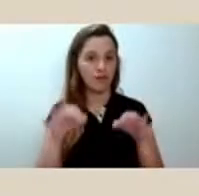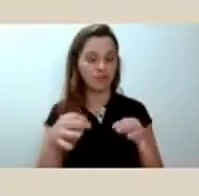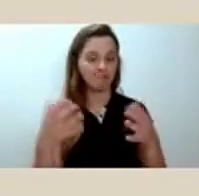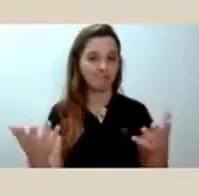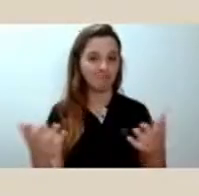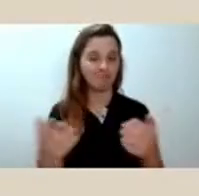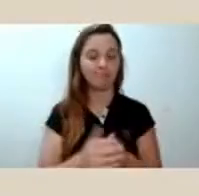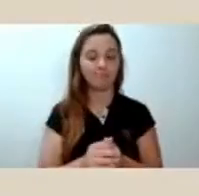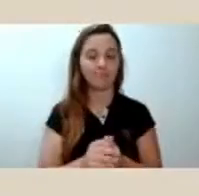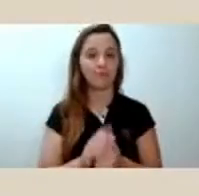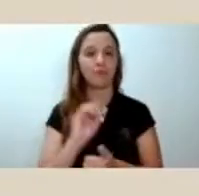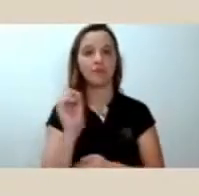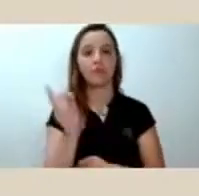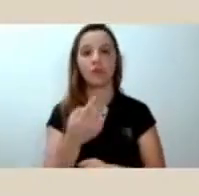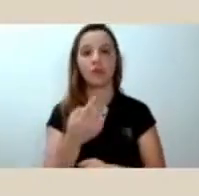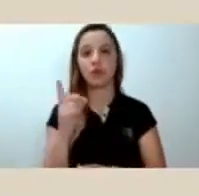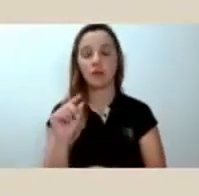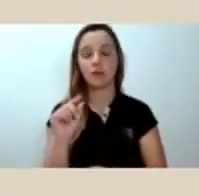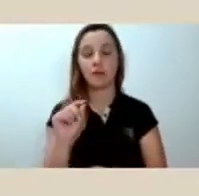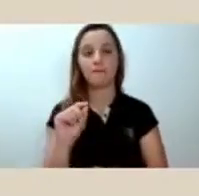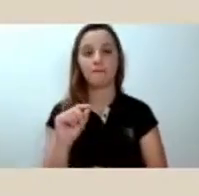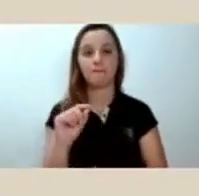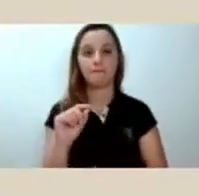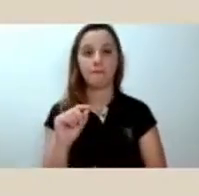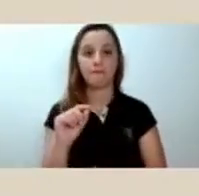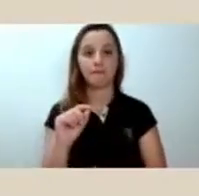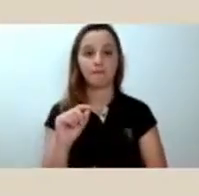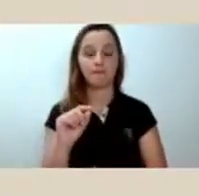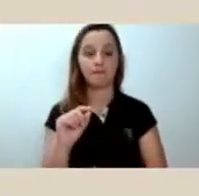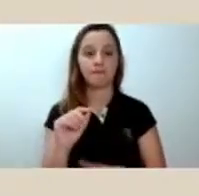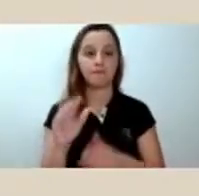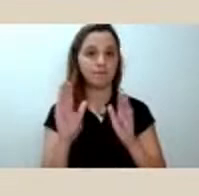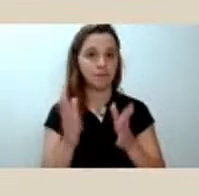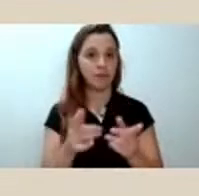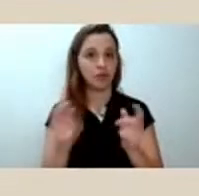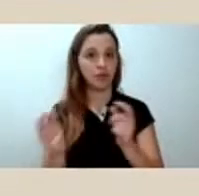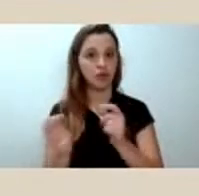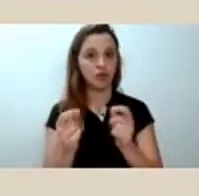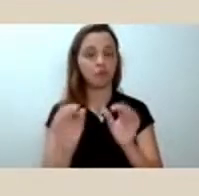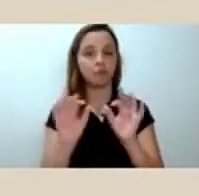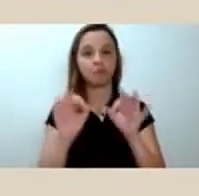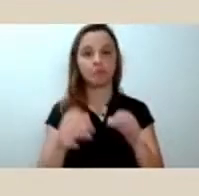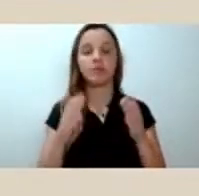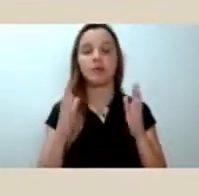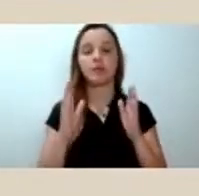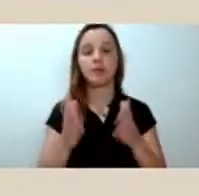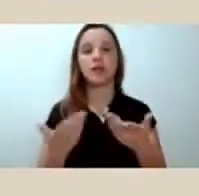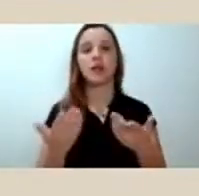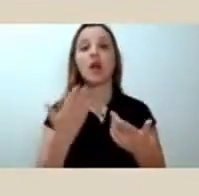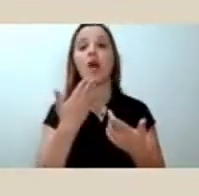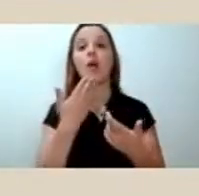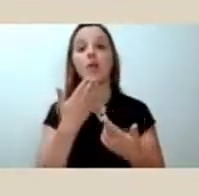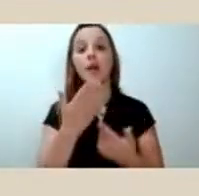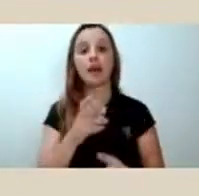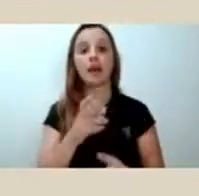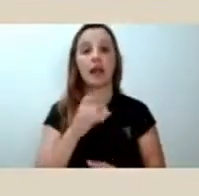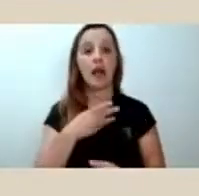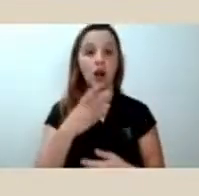to end our discussion here. So thank you, Ricardo,